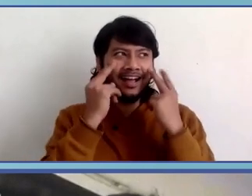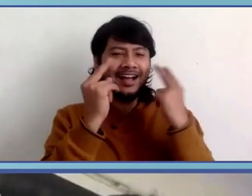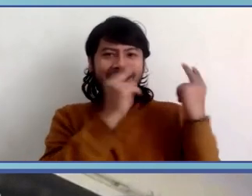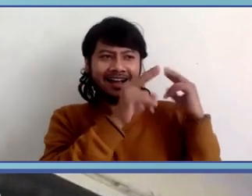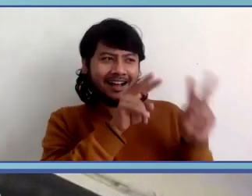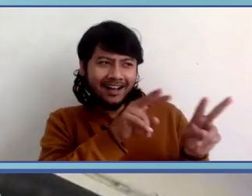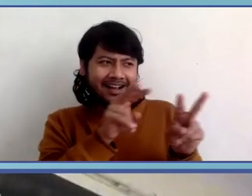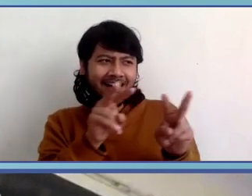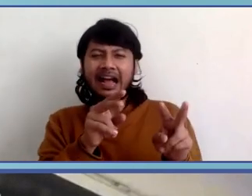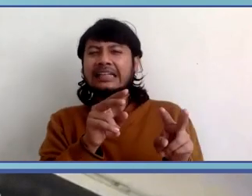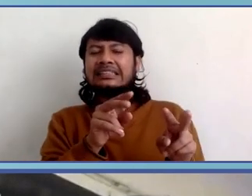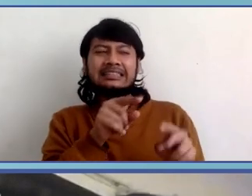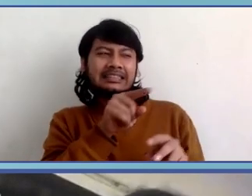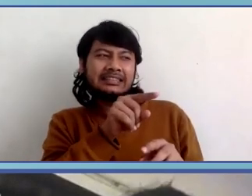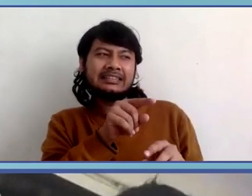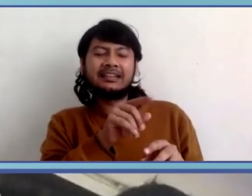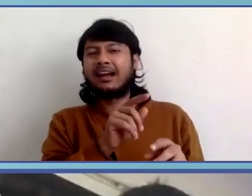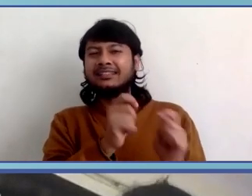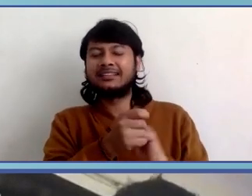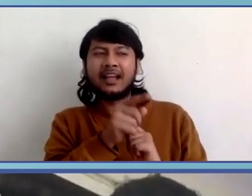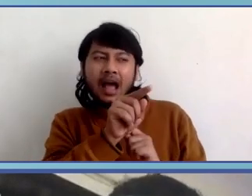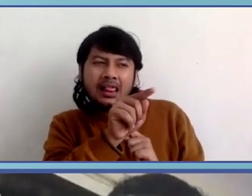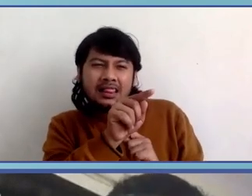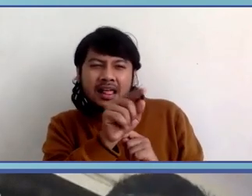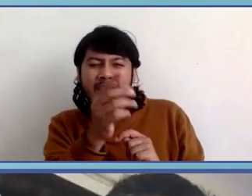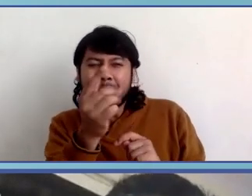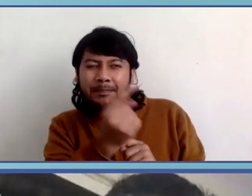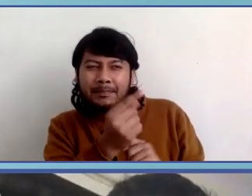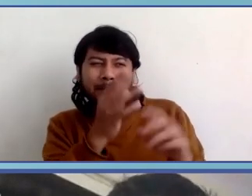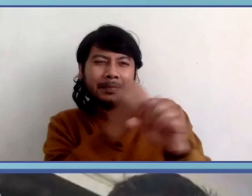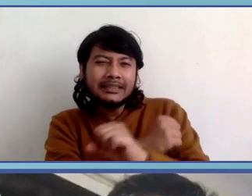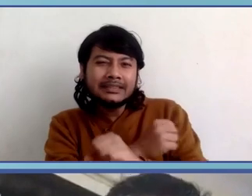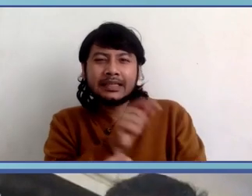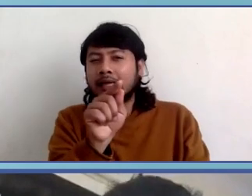different. Maybe, that part of the painting hasn't come out really well.